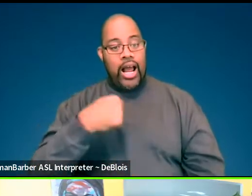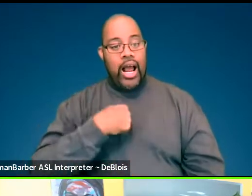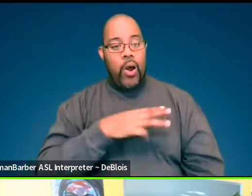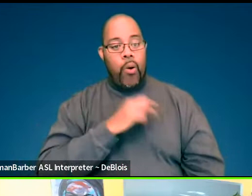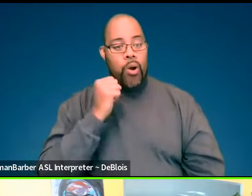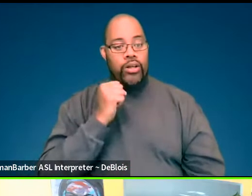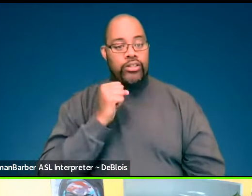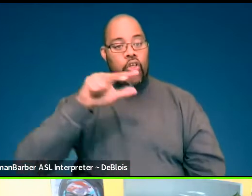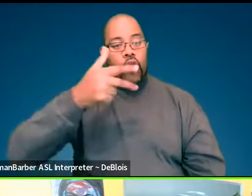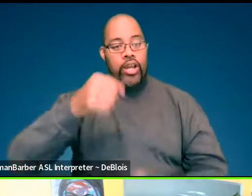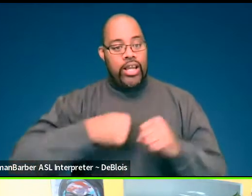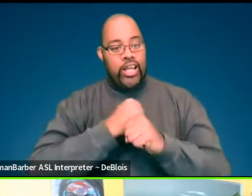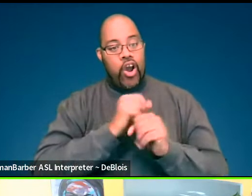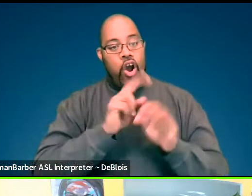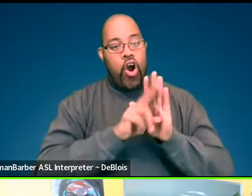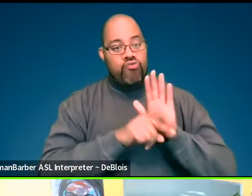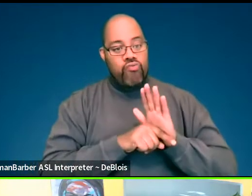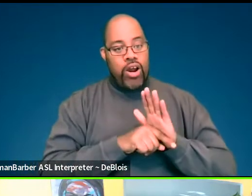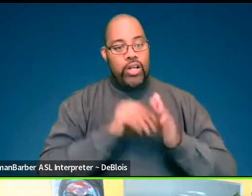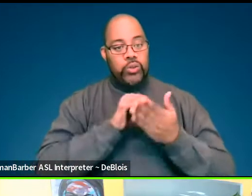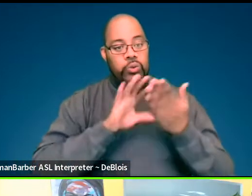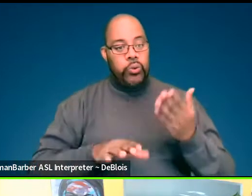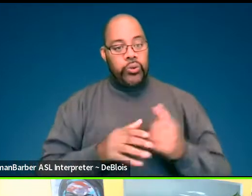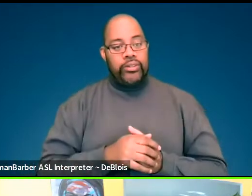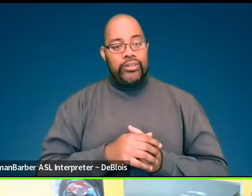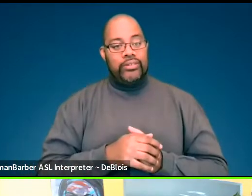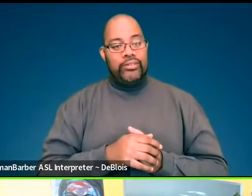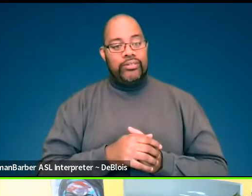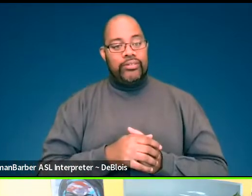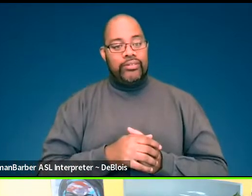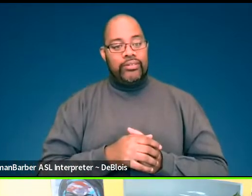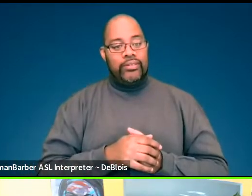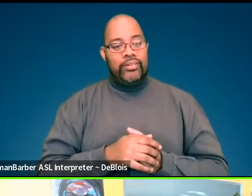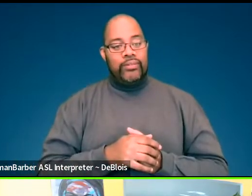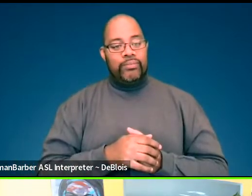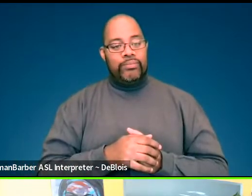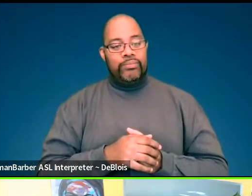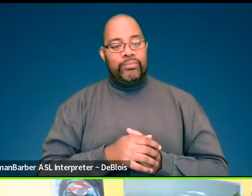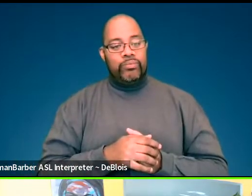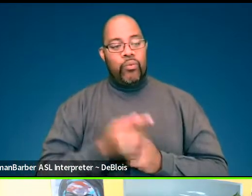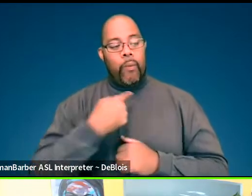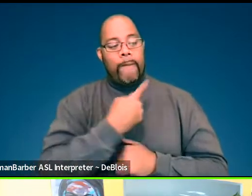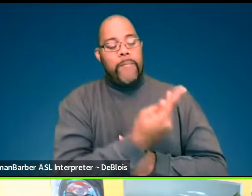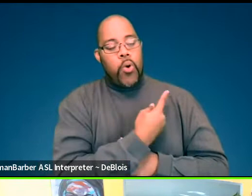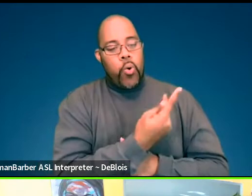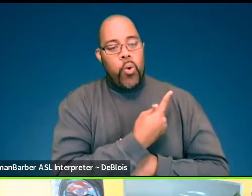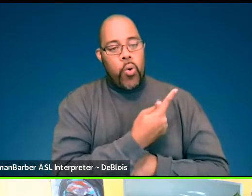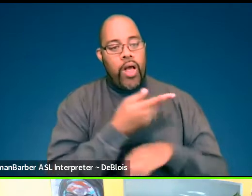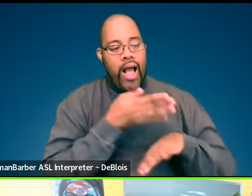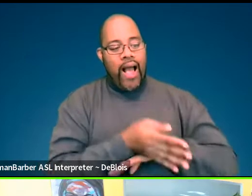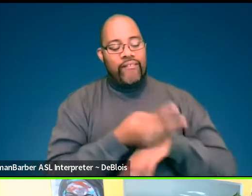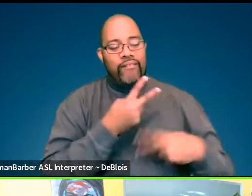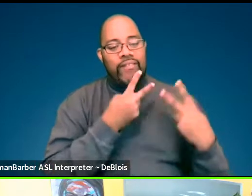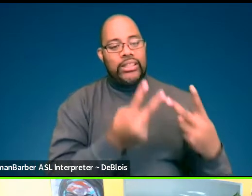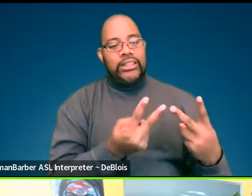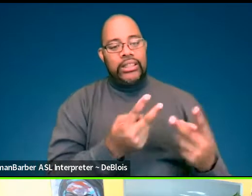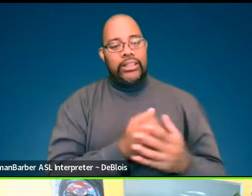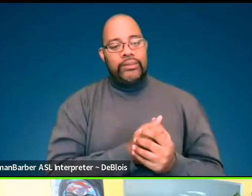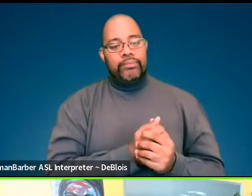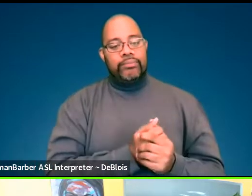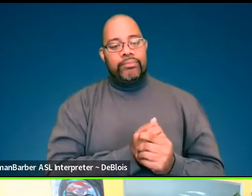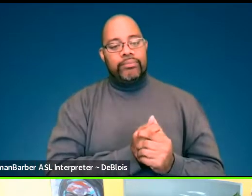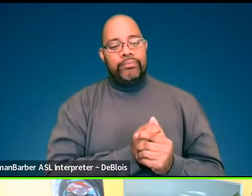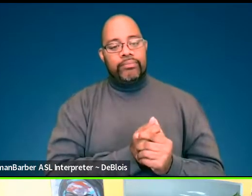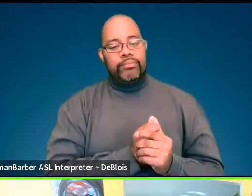a third year undergraduate student there, we both, after visiting